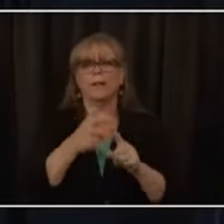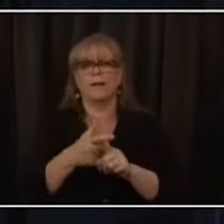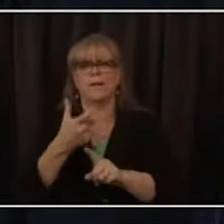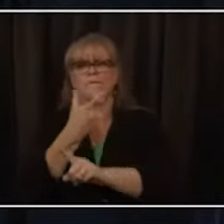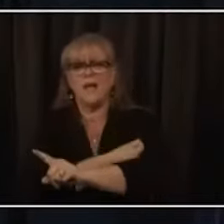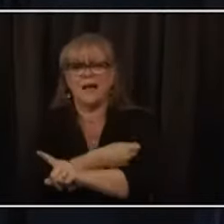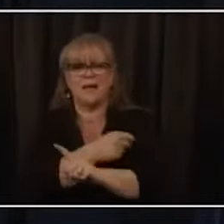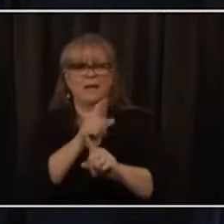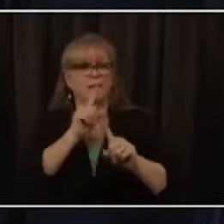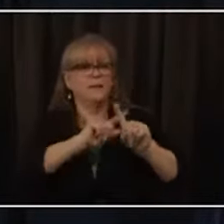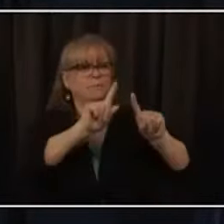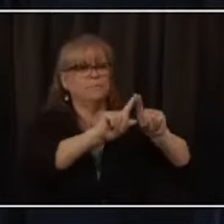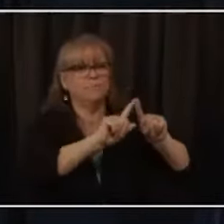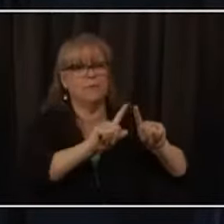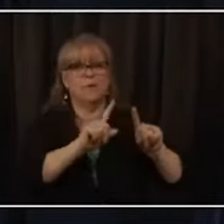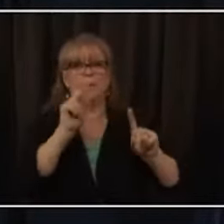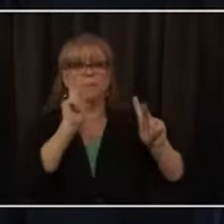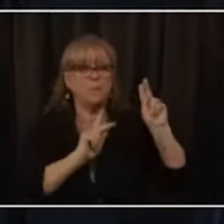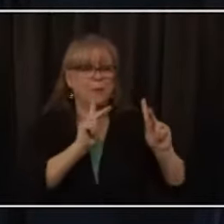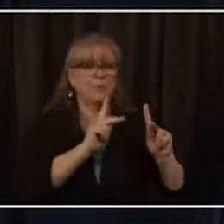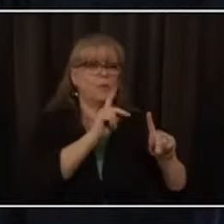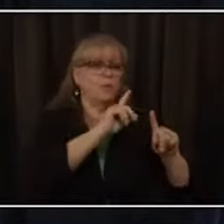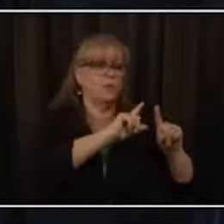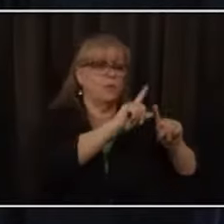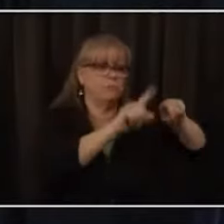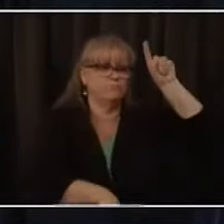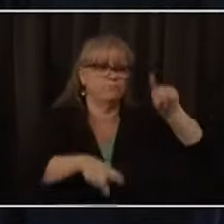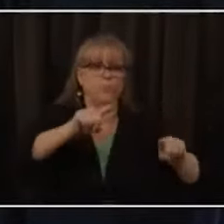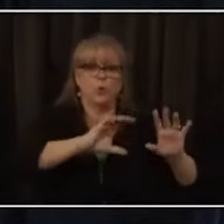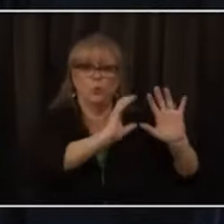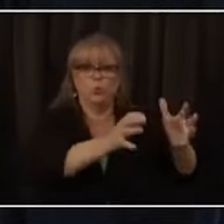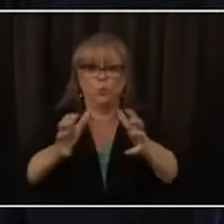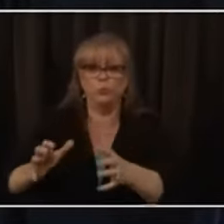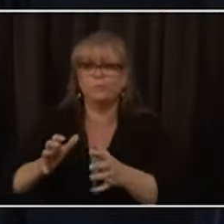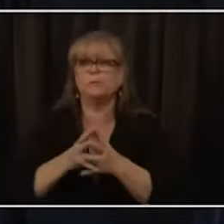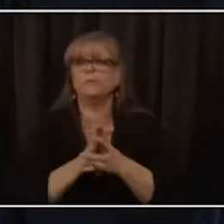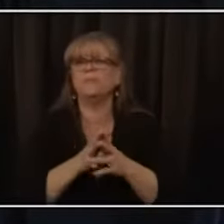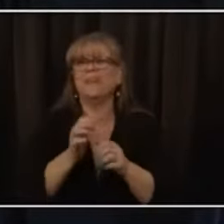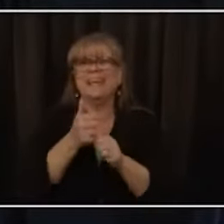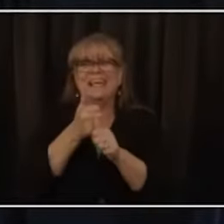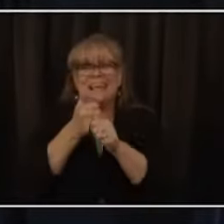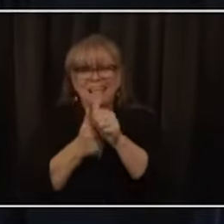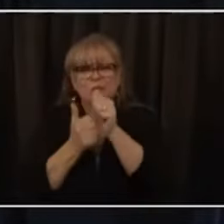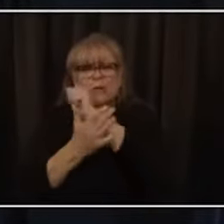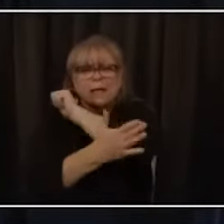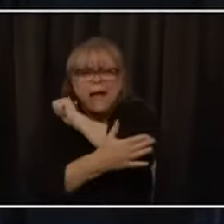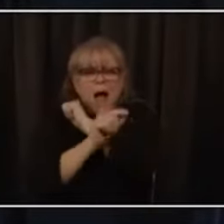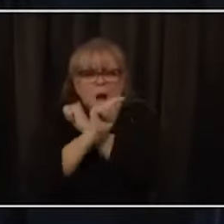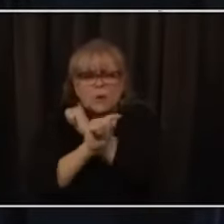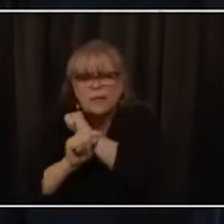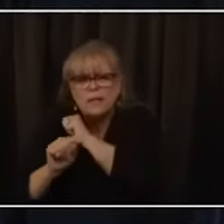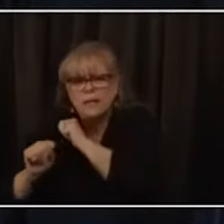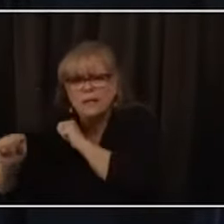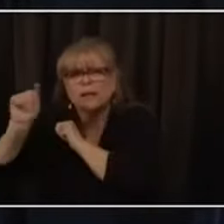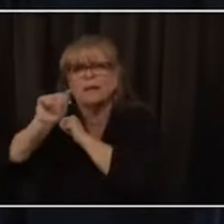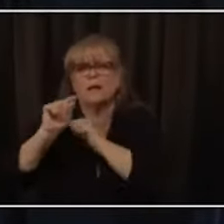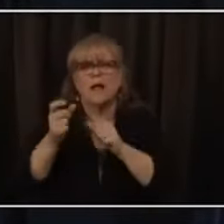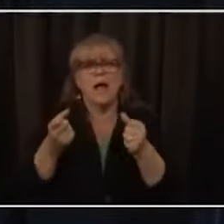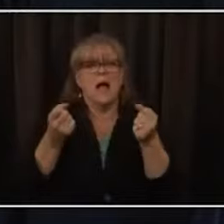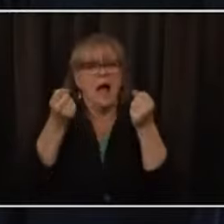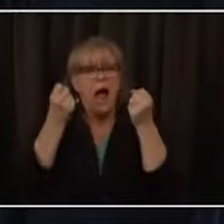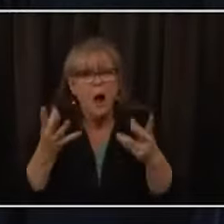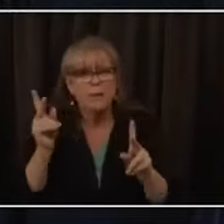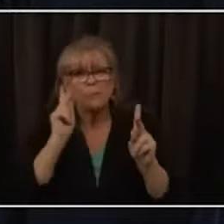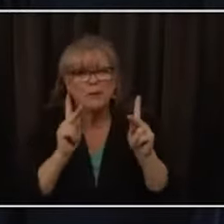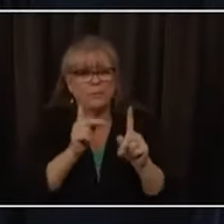variants, counties are in different places with regard to disease transmission, with regard to their normative judgments between balancing economic